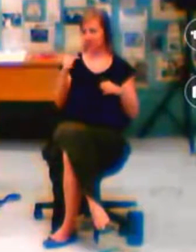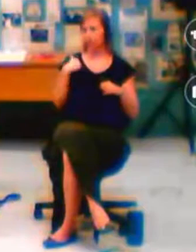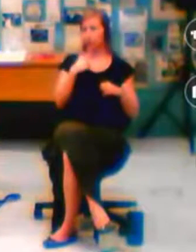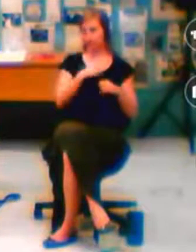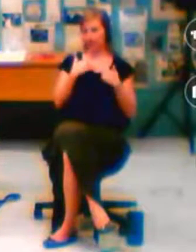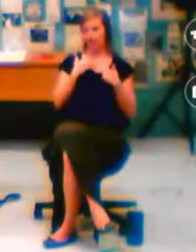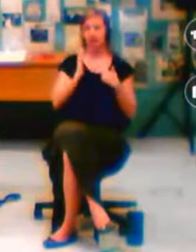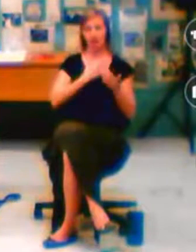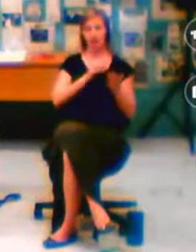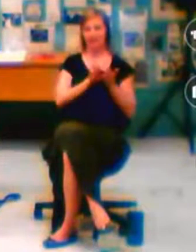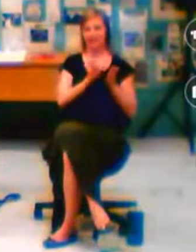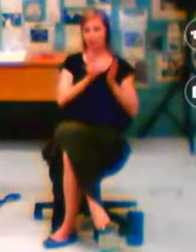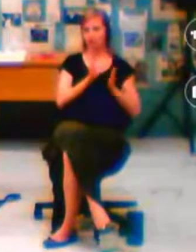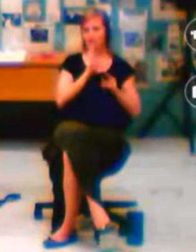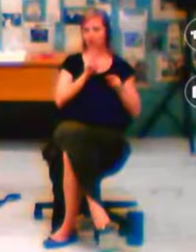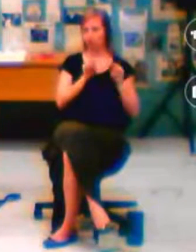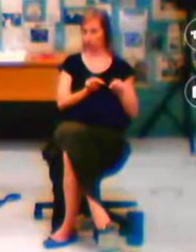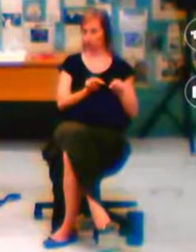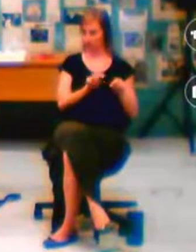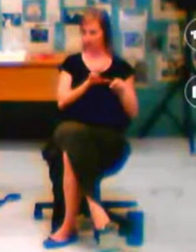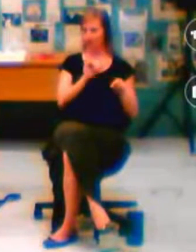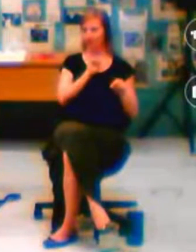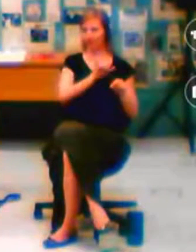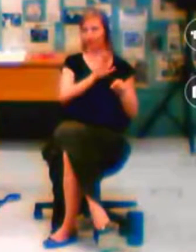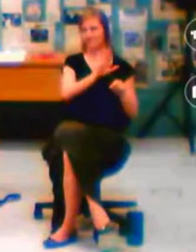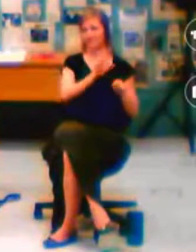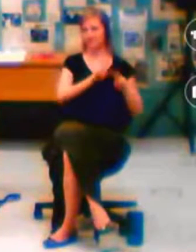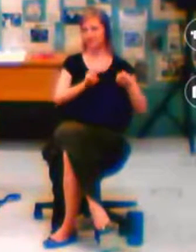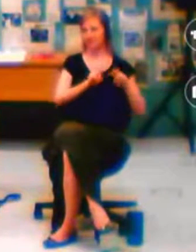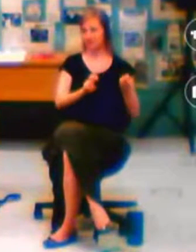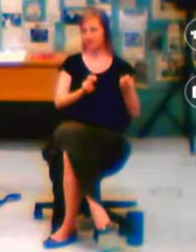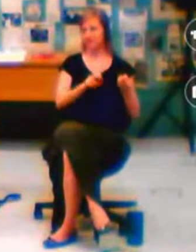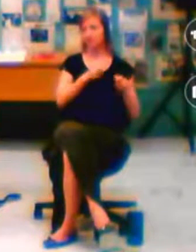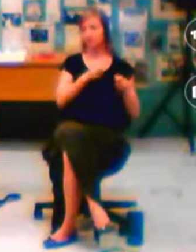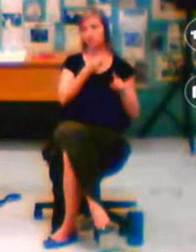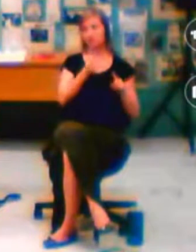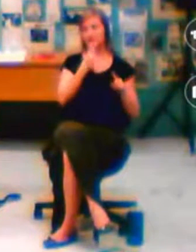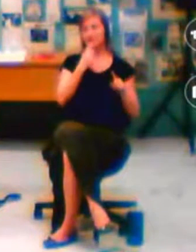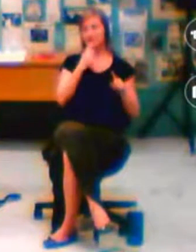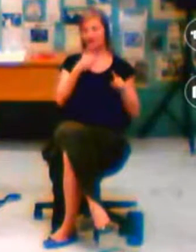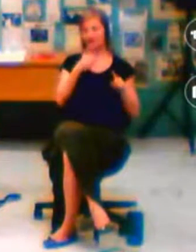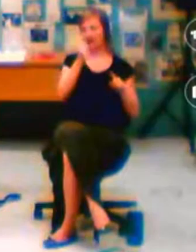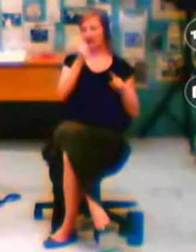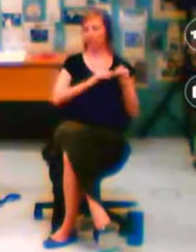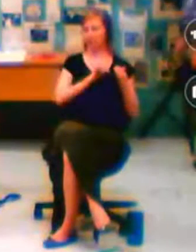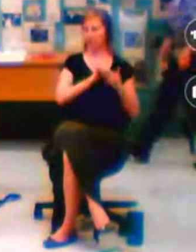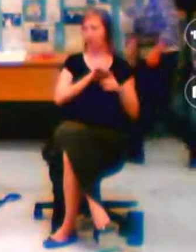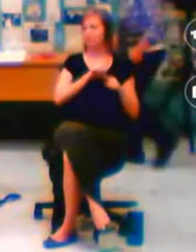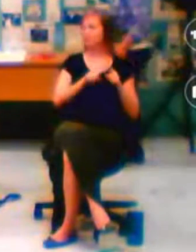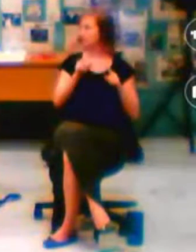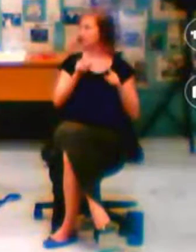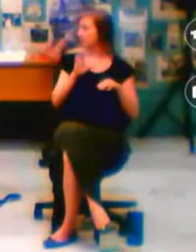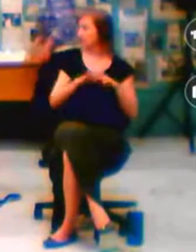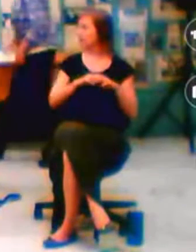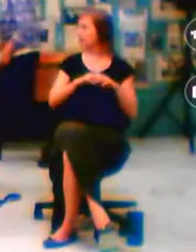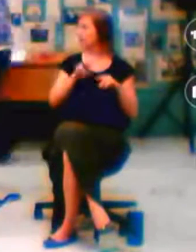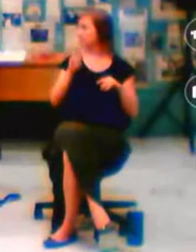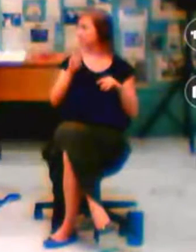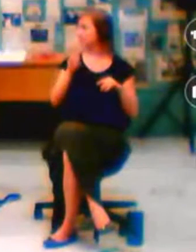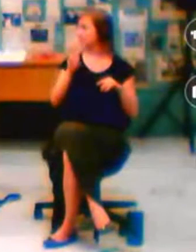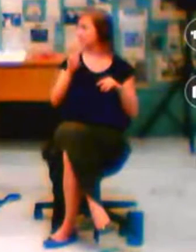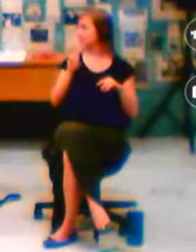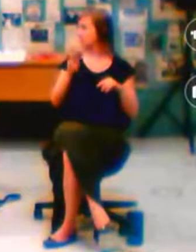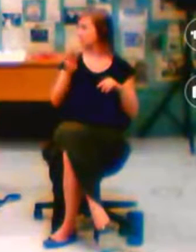retirement income are exempted. What refers to line to Form 1040, line 20, and we had